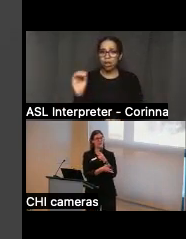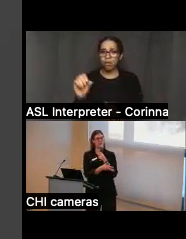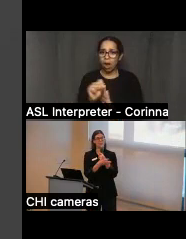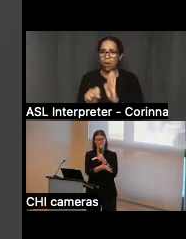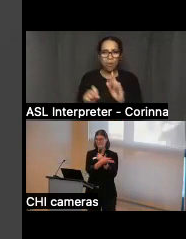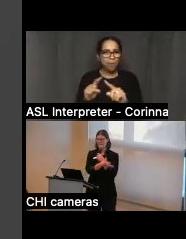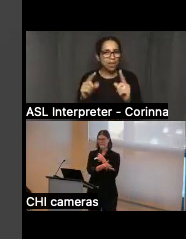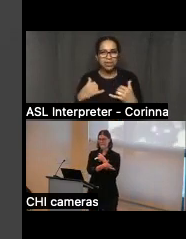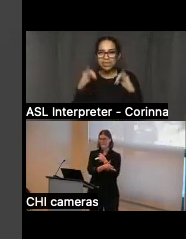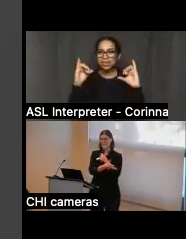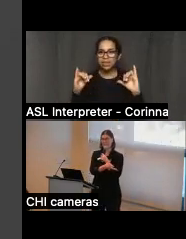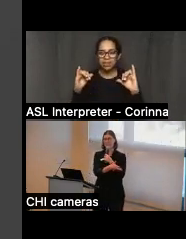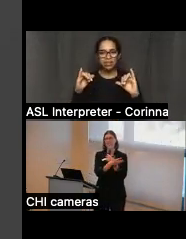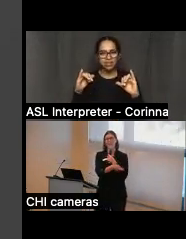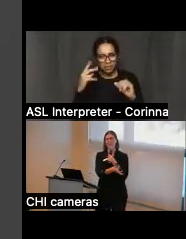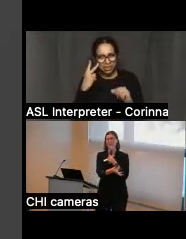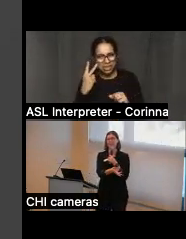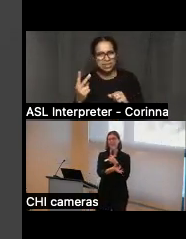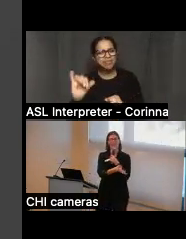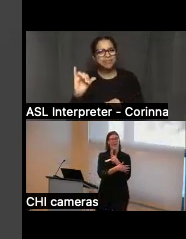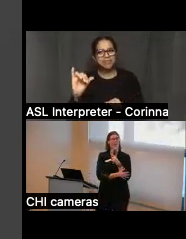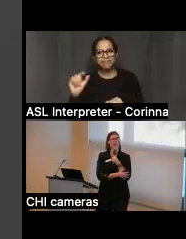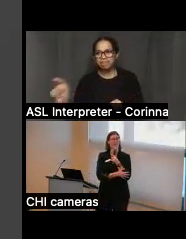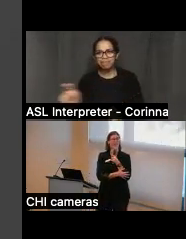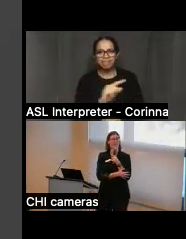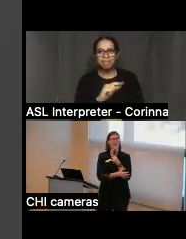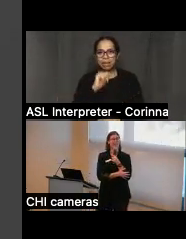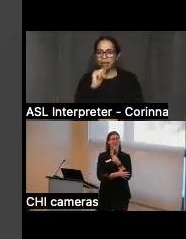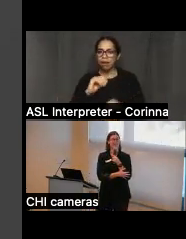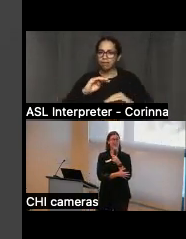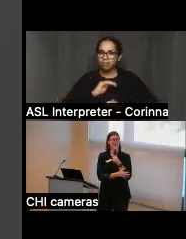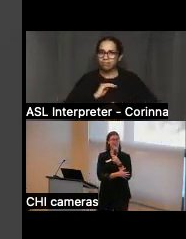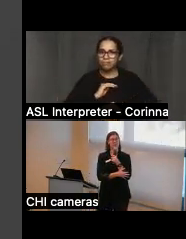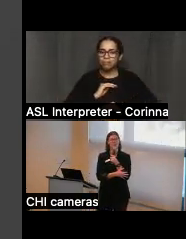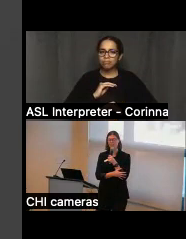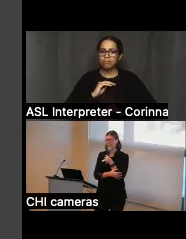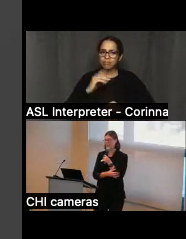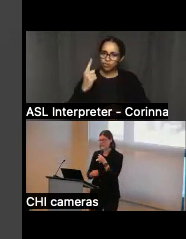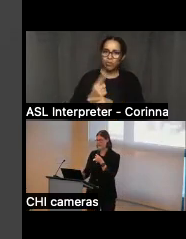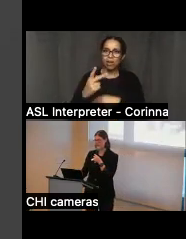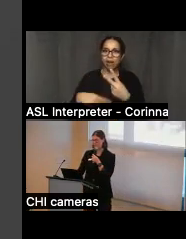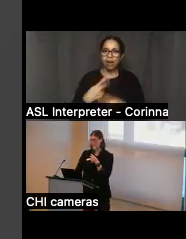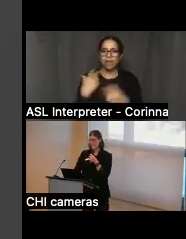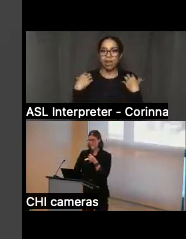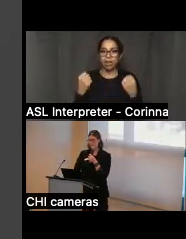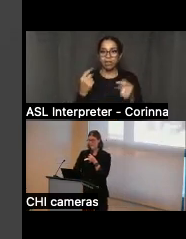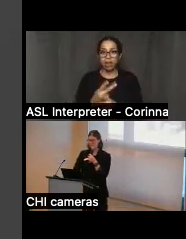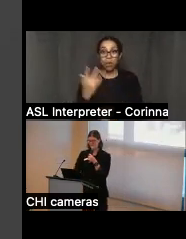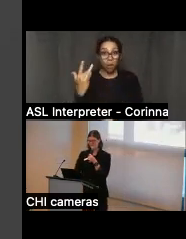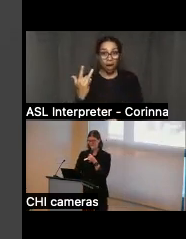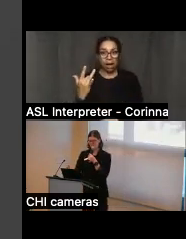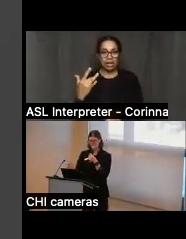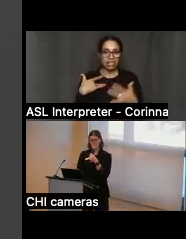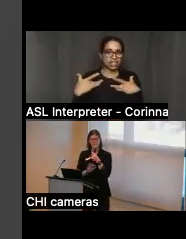issue around them being able to get the kinds of health care that they need in the last year because of fear of cost.